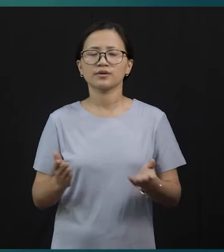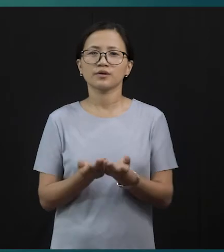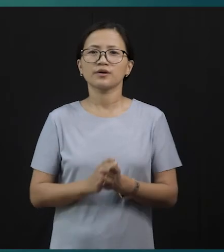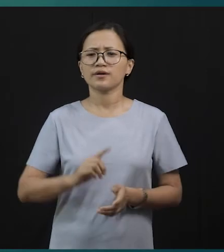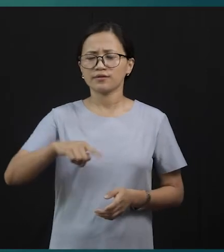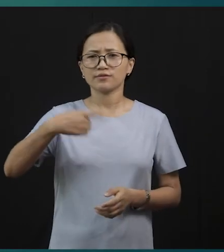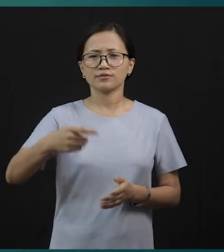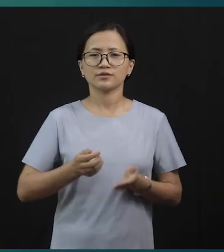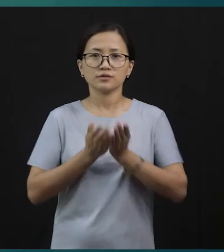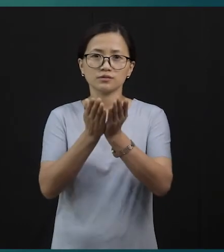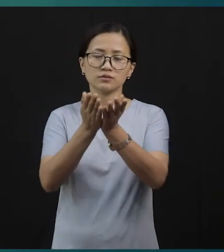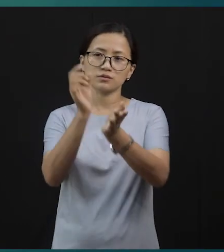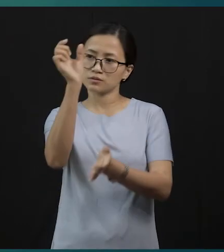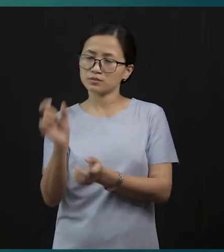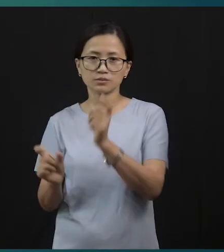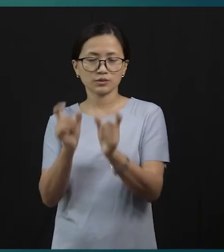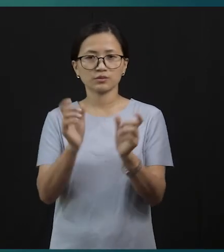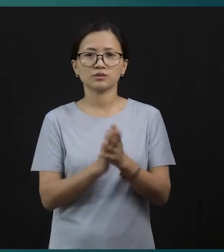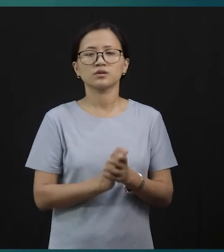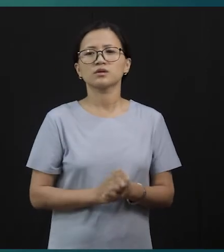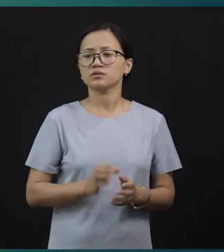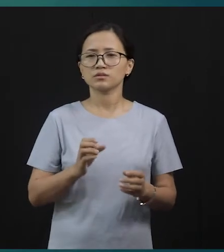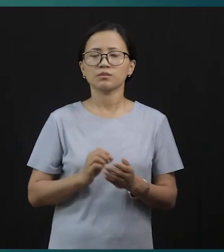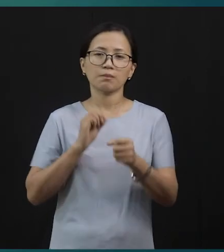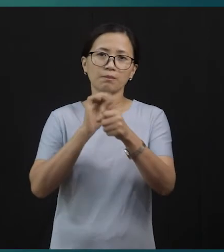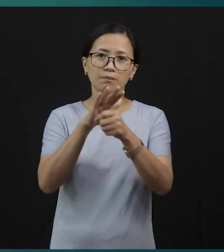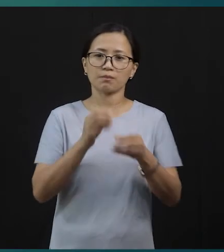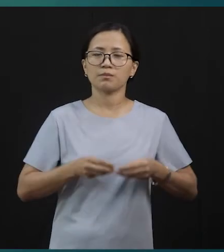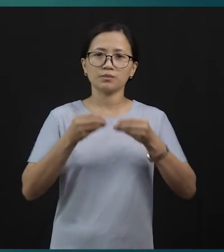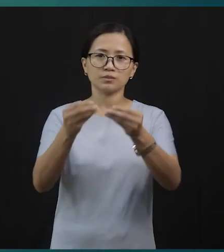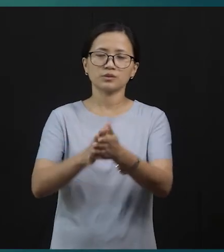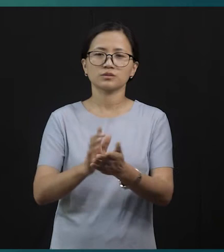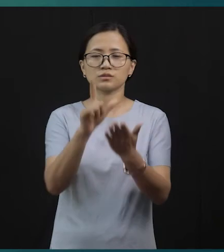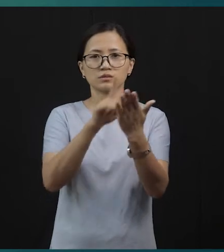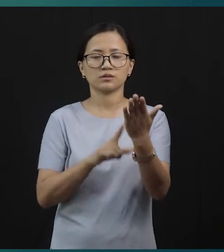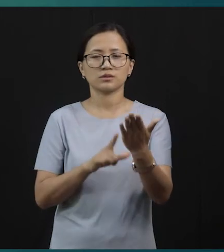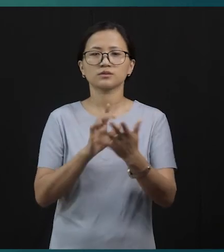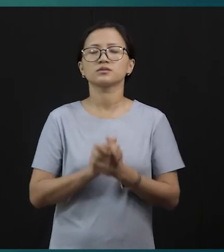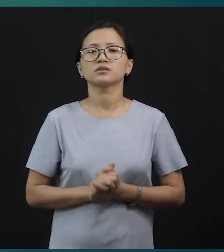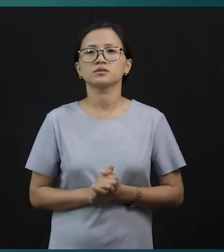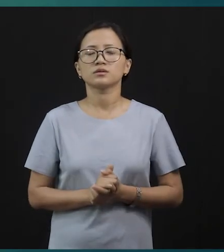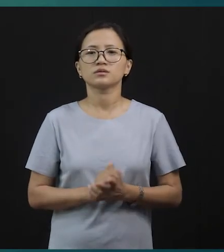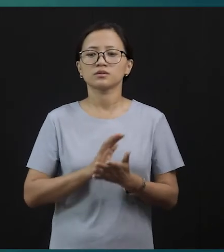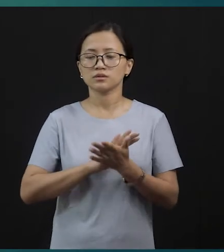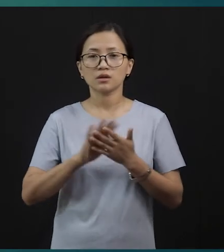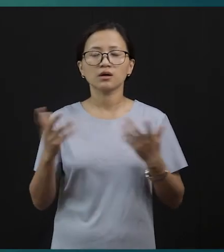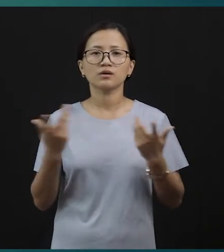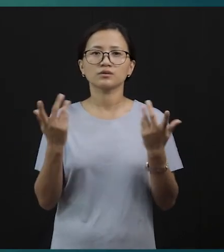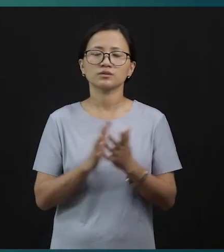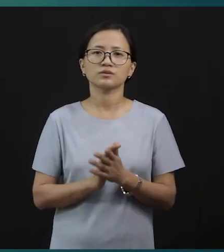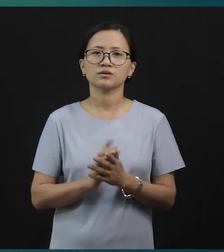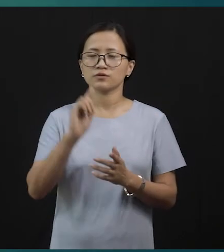use that. The people in that colony will use that letterbox to pass on their letters. So that is how the